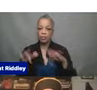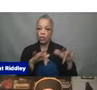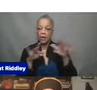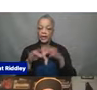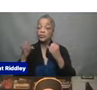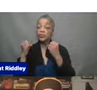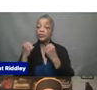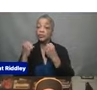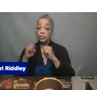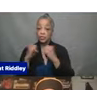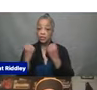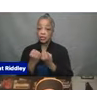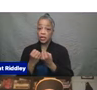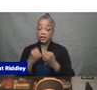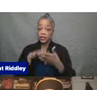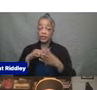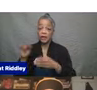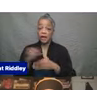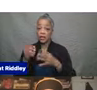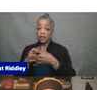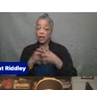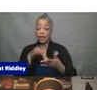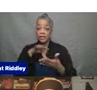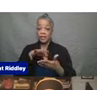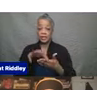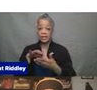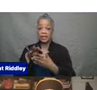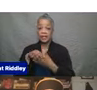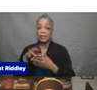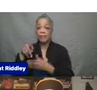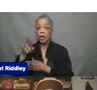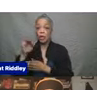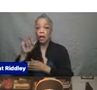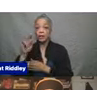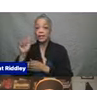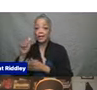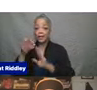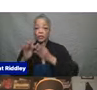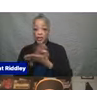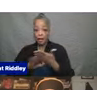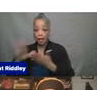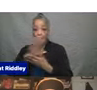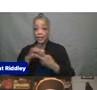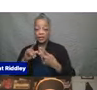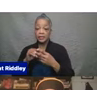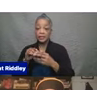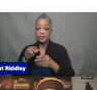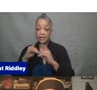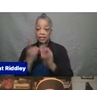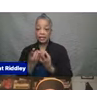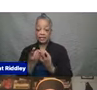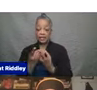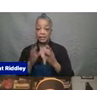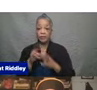African American studies, at Fullerton Community College District, and